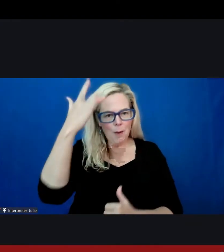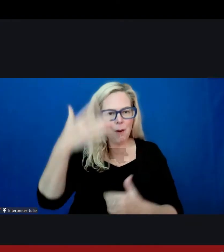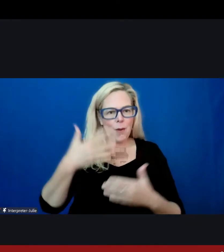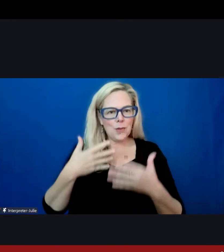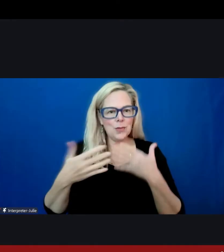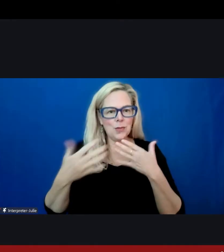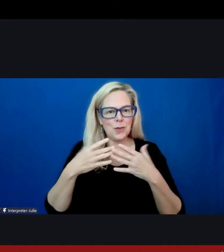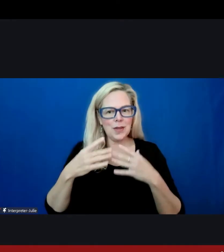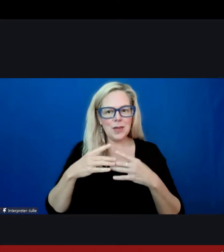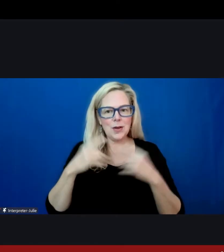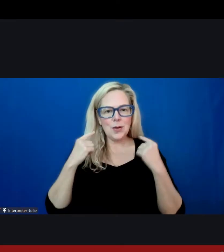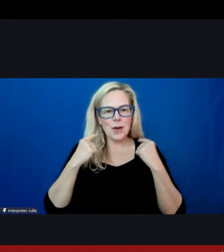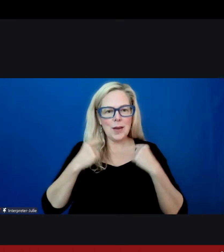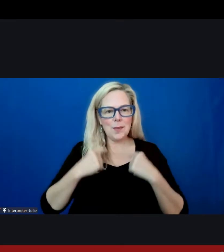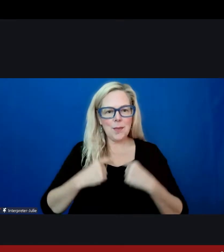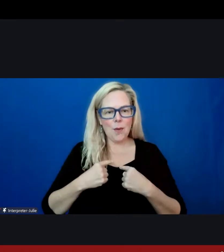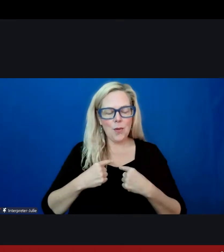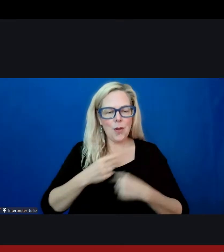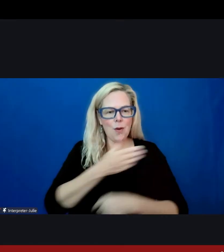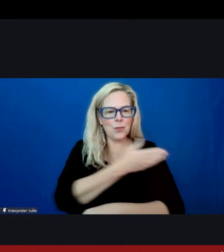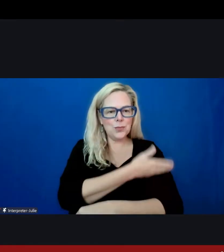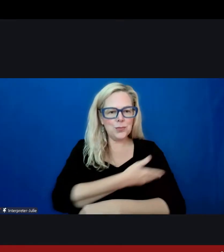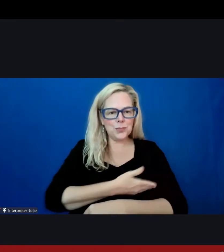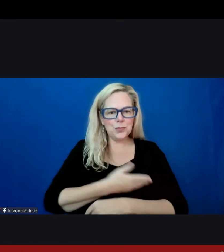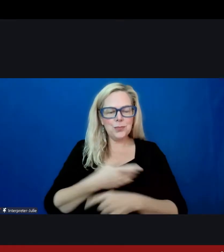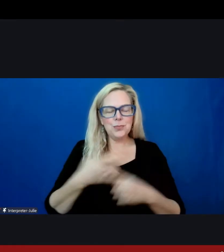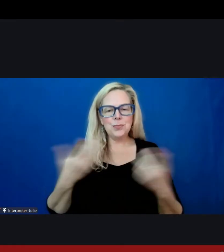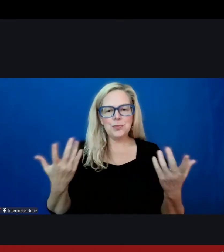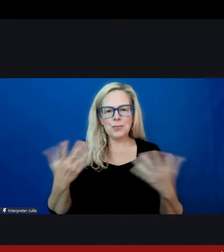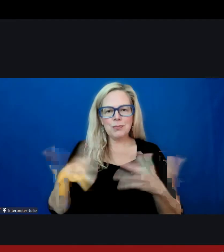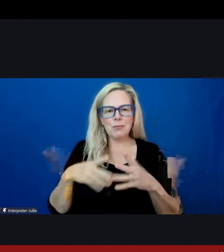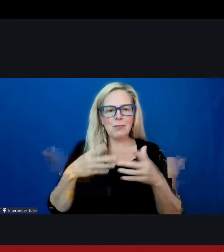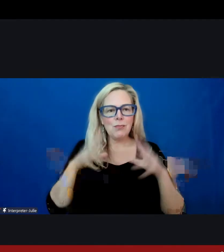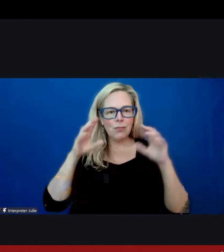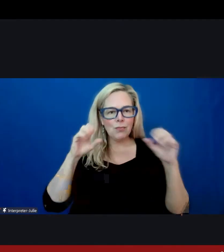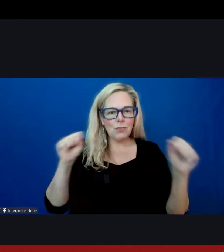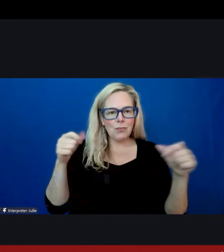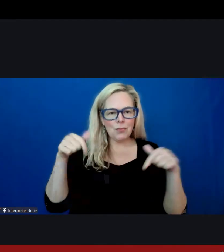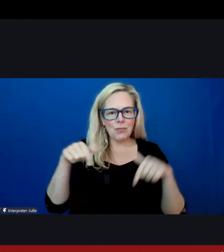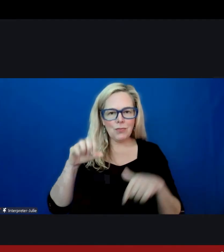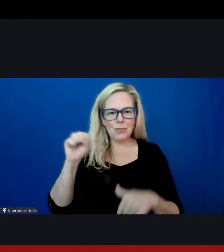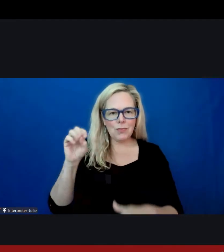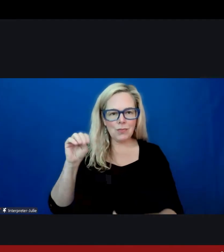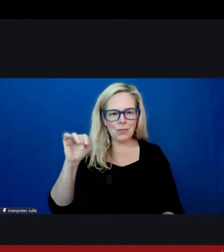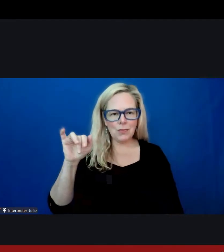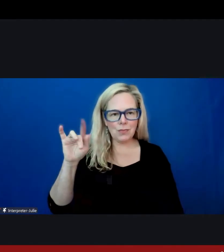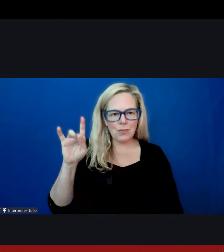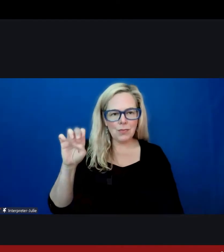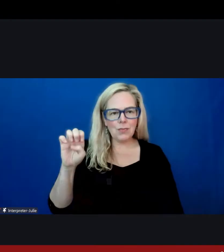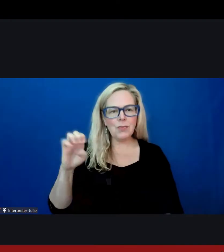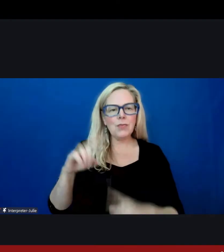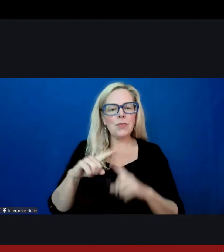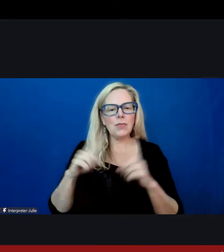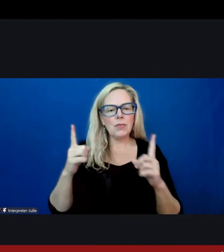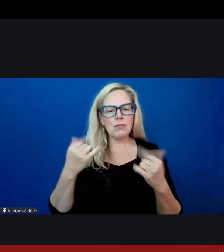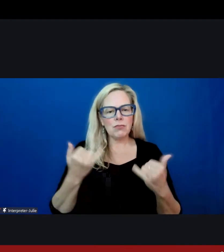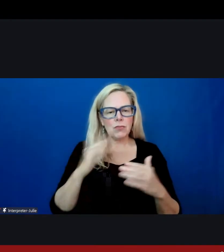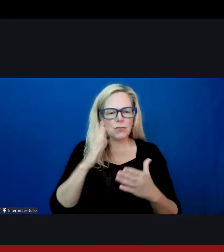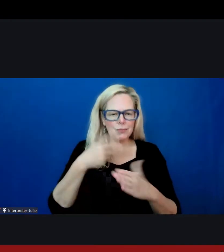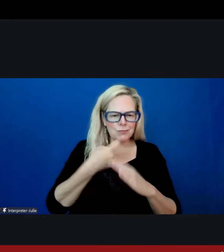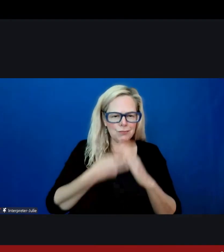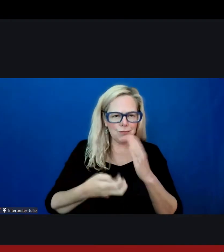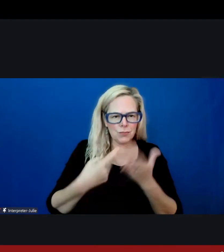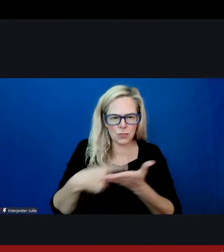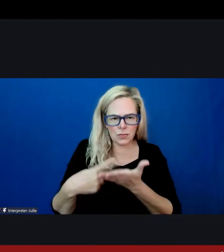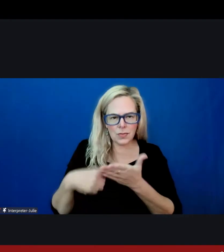Medicine Alliance for Disability Inclusion and Equity. In these afternoon sessions, we'll be taking a deeper dive into how